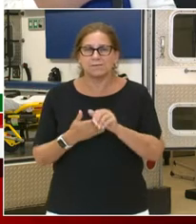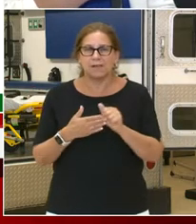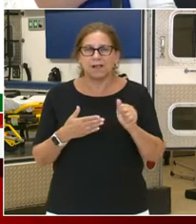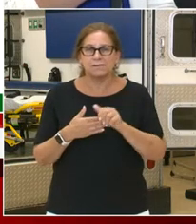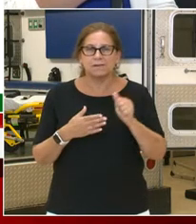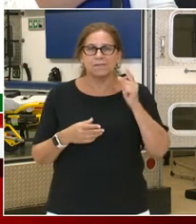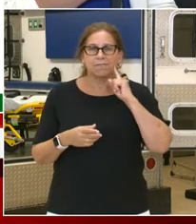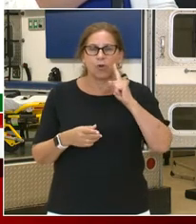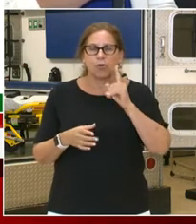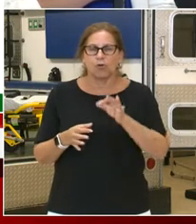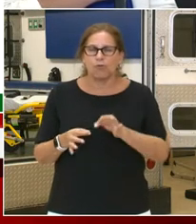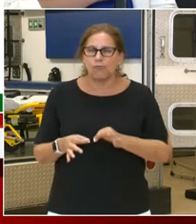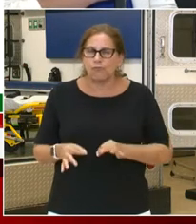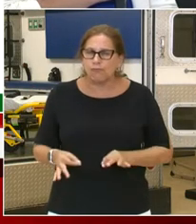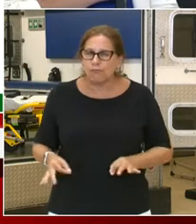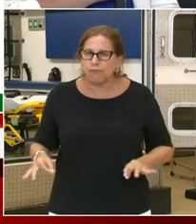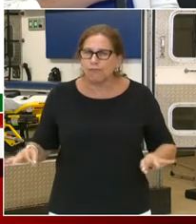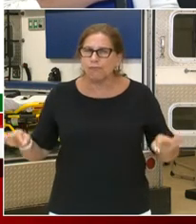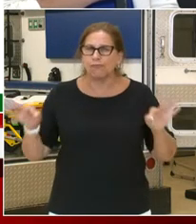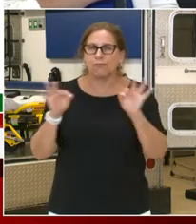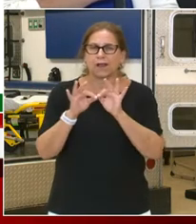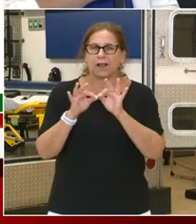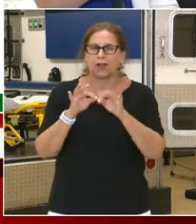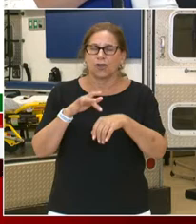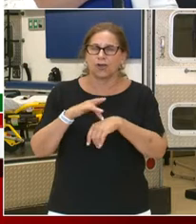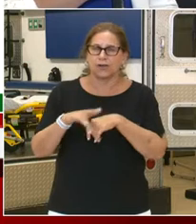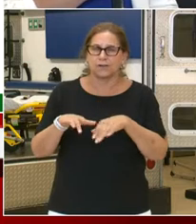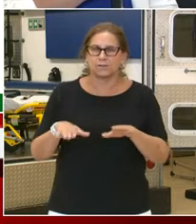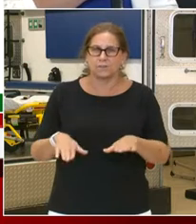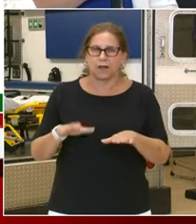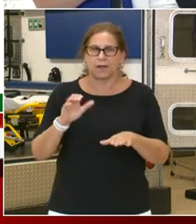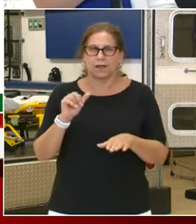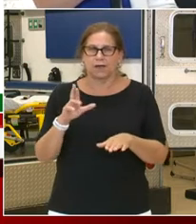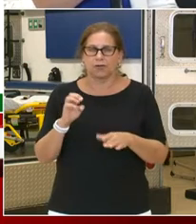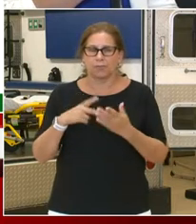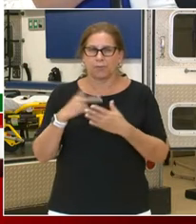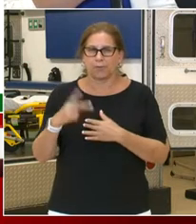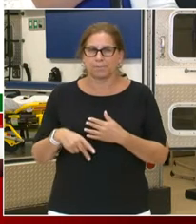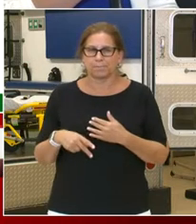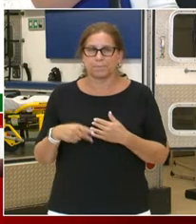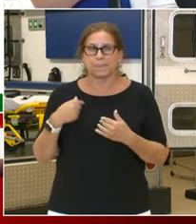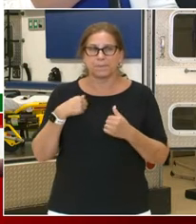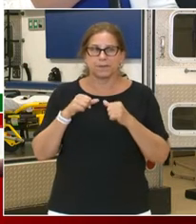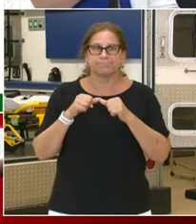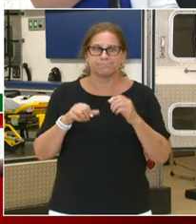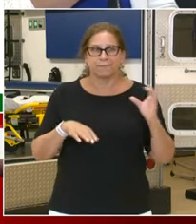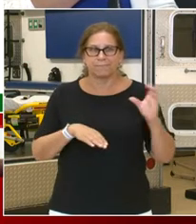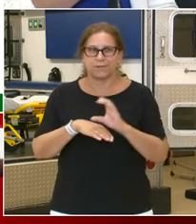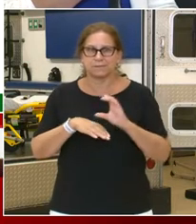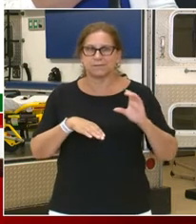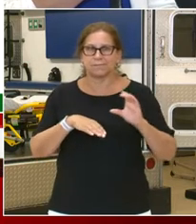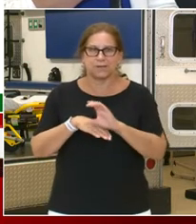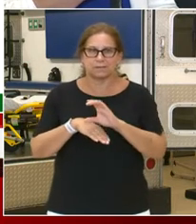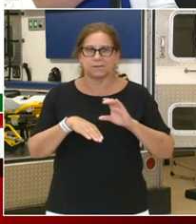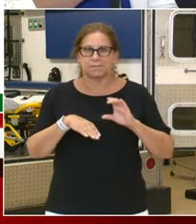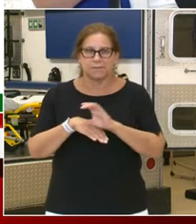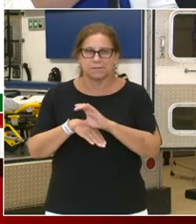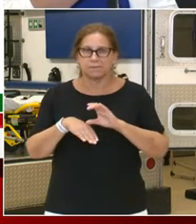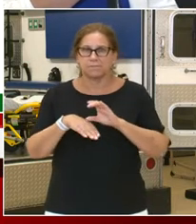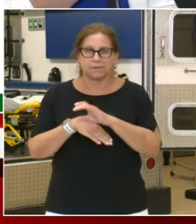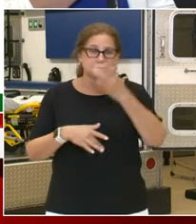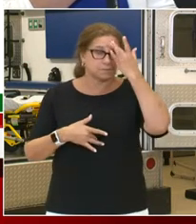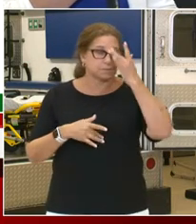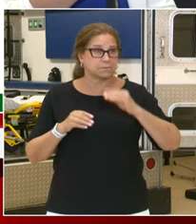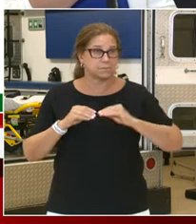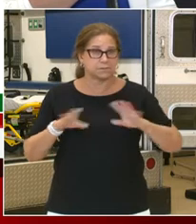incentives that the Deputy Mayor suggested. We've also continued those investments throughout the pandemic for relief and recovery efforts,